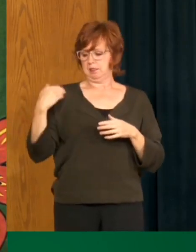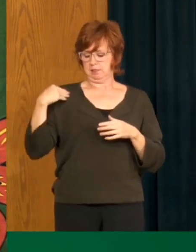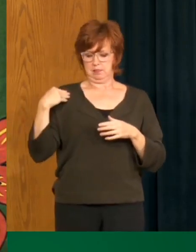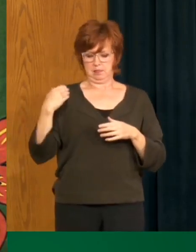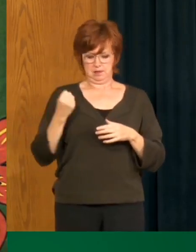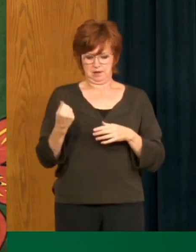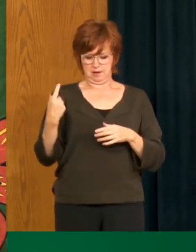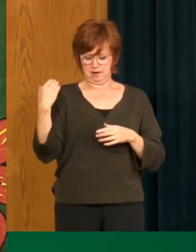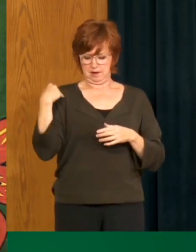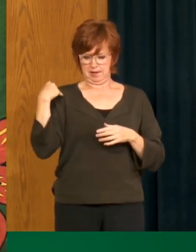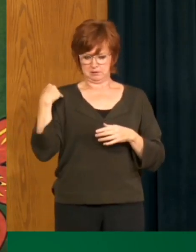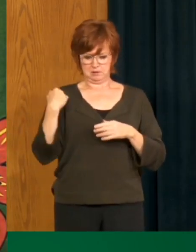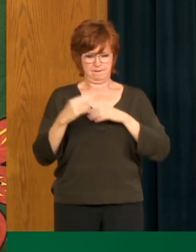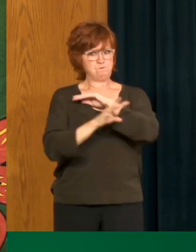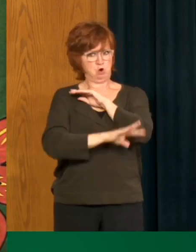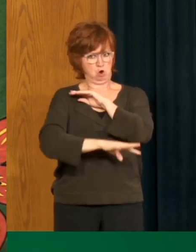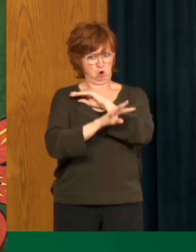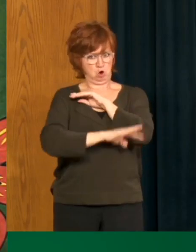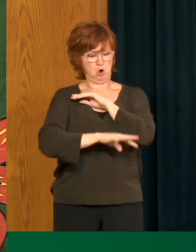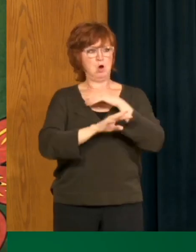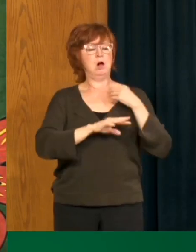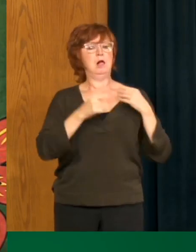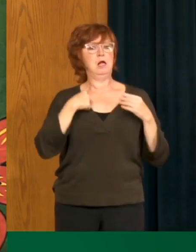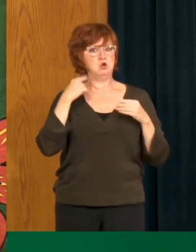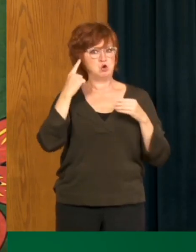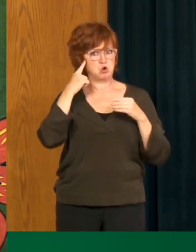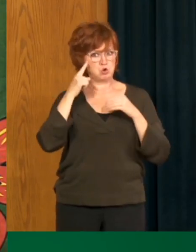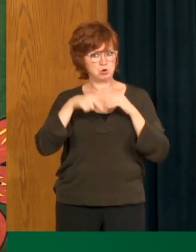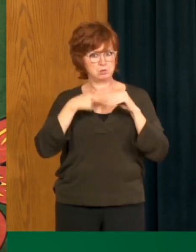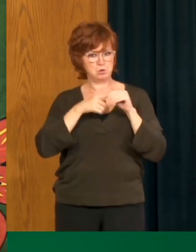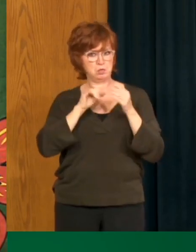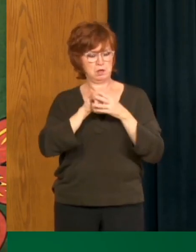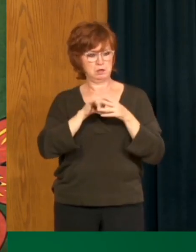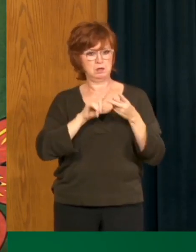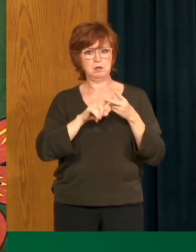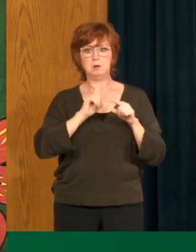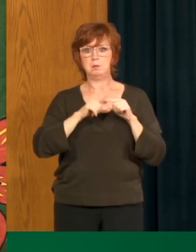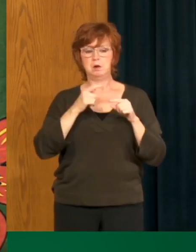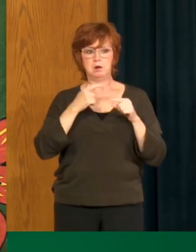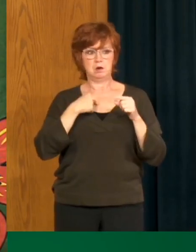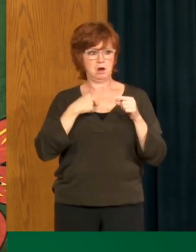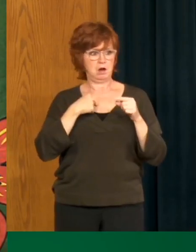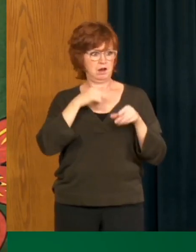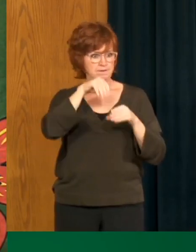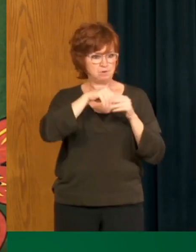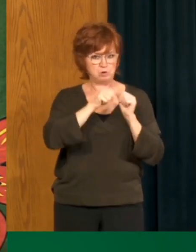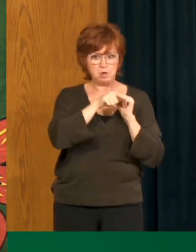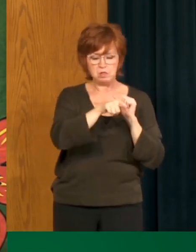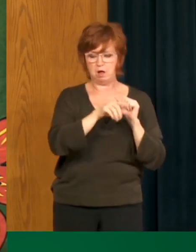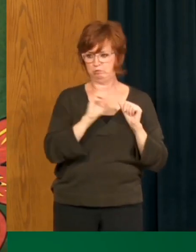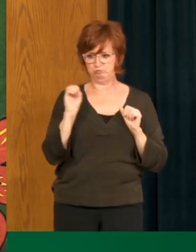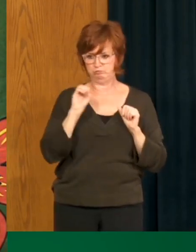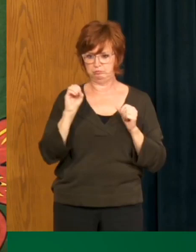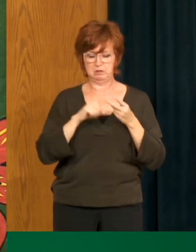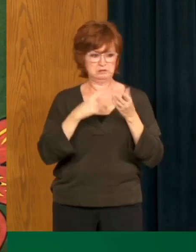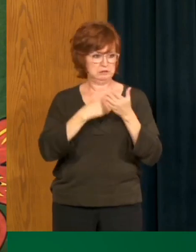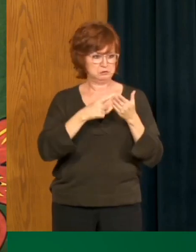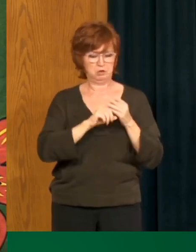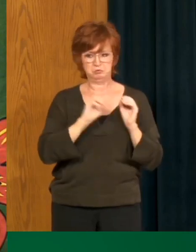that. I did discuss it with the minister, but I have not been involved in any of the procurement or any of the contract that is being worked